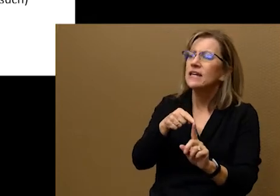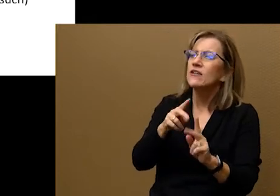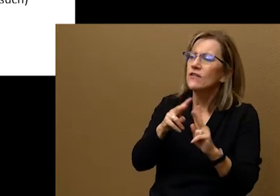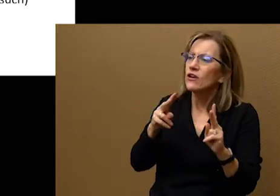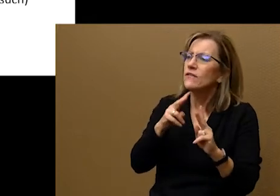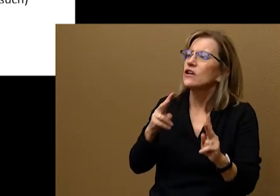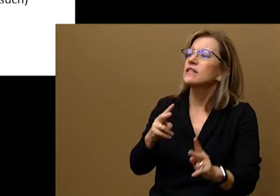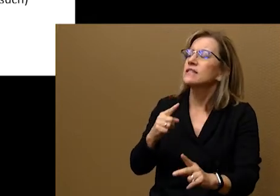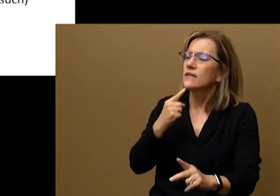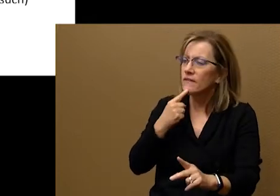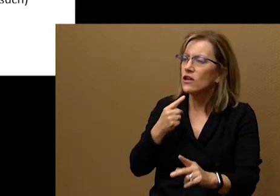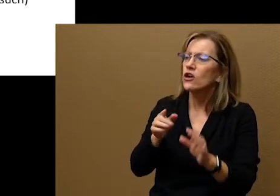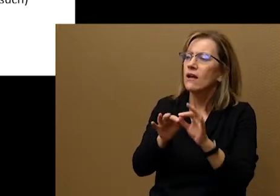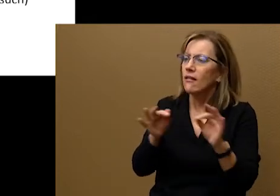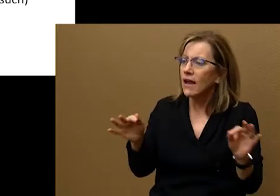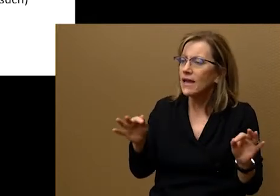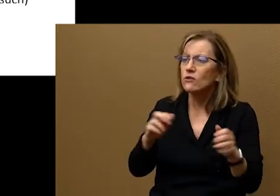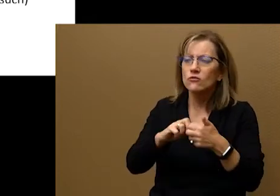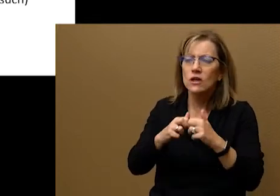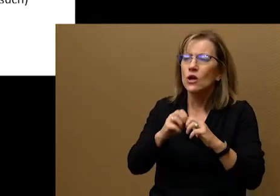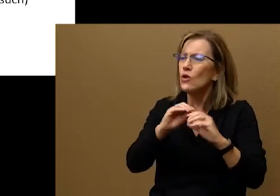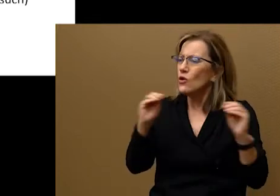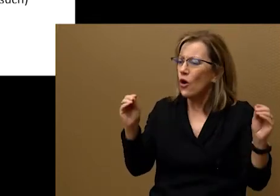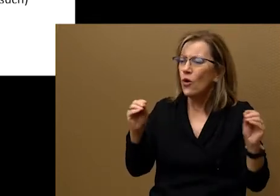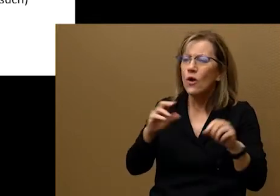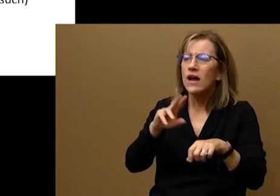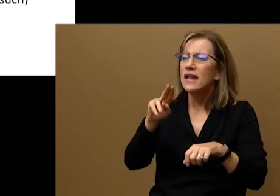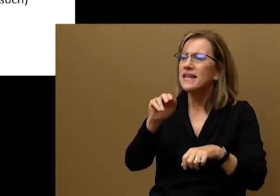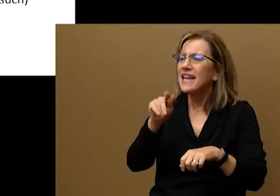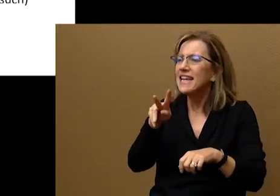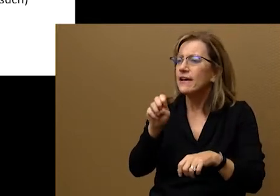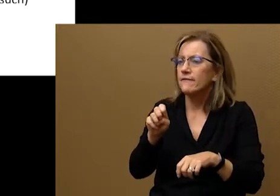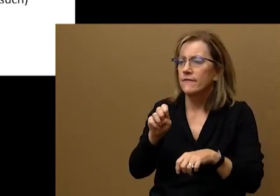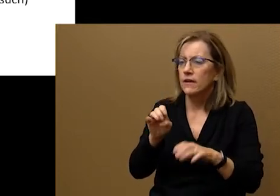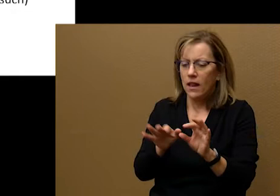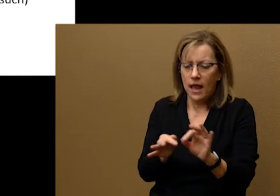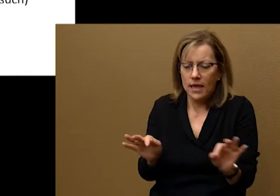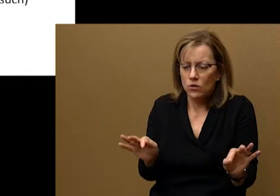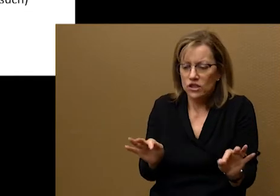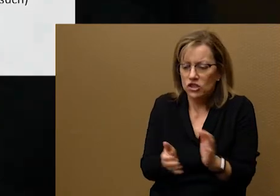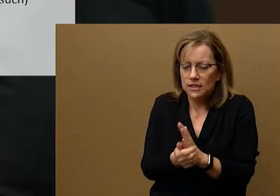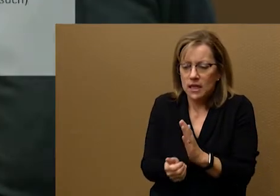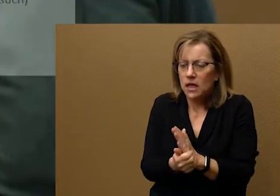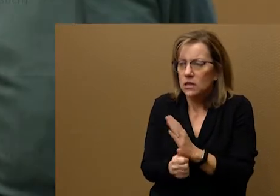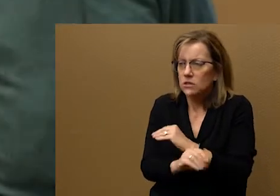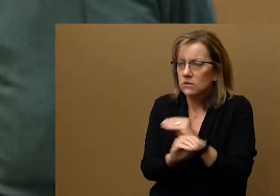we see very, very severe language problems. No native language skills.